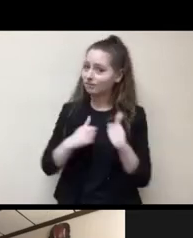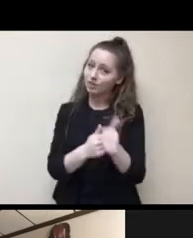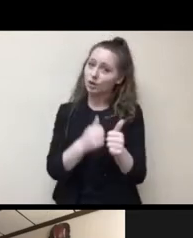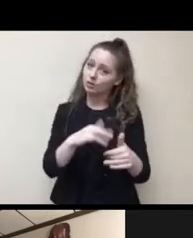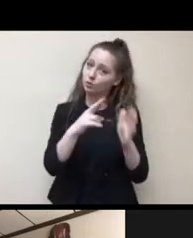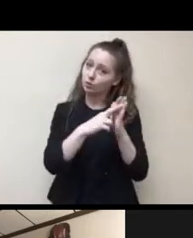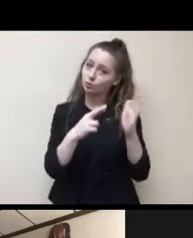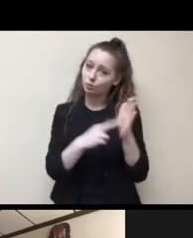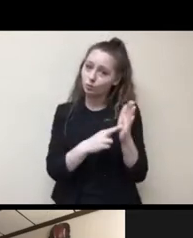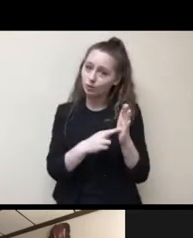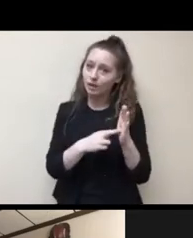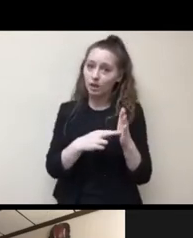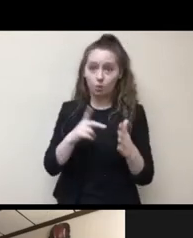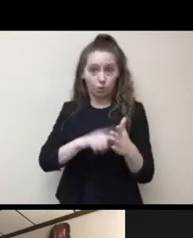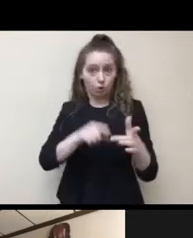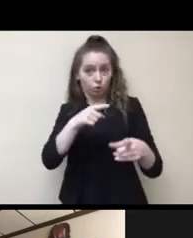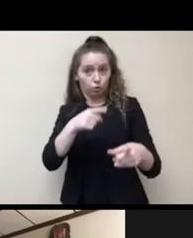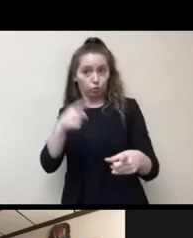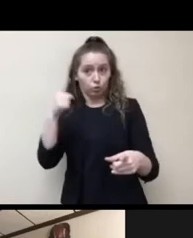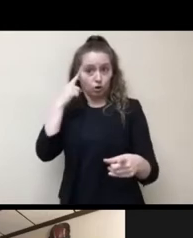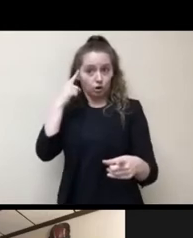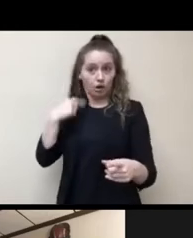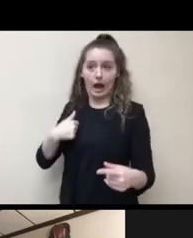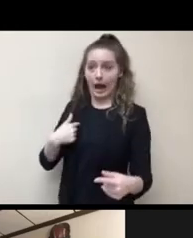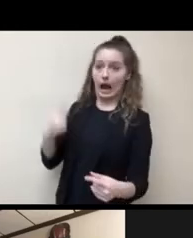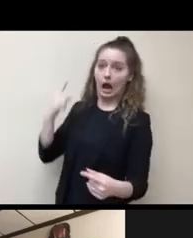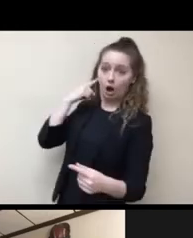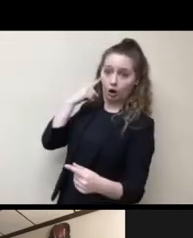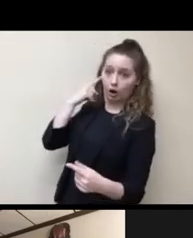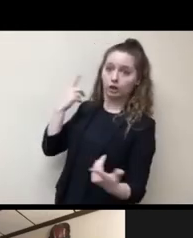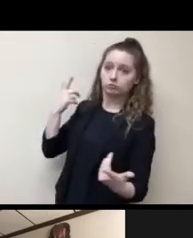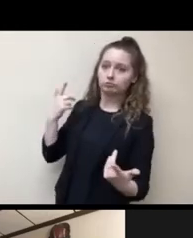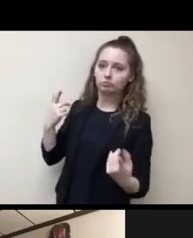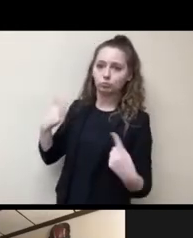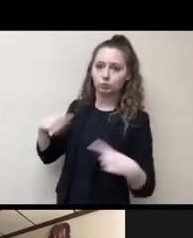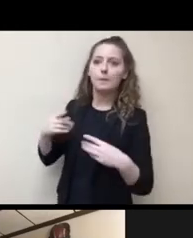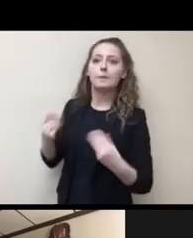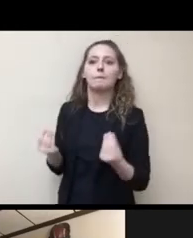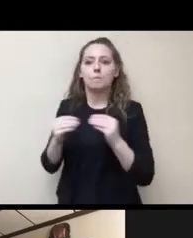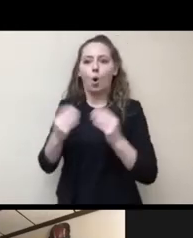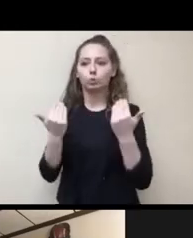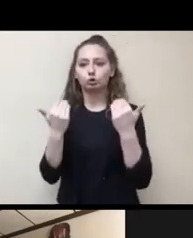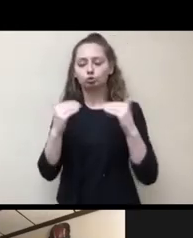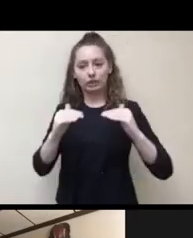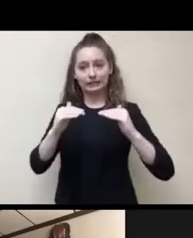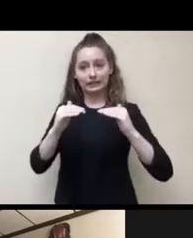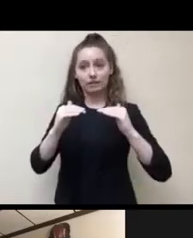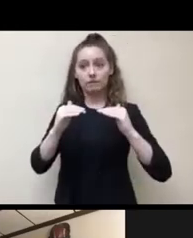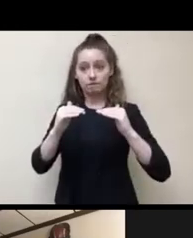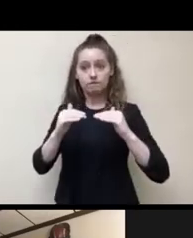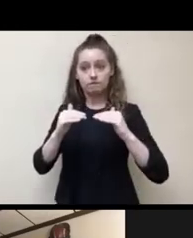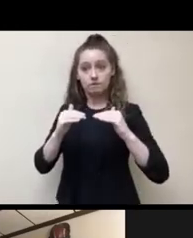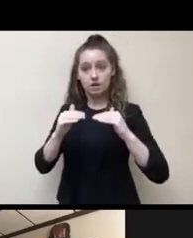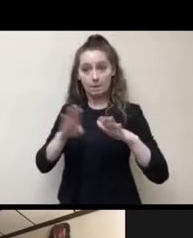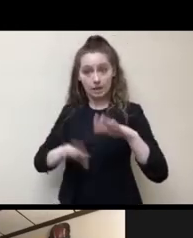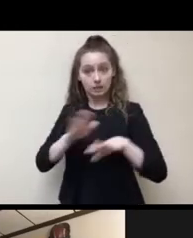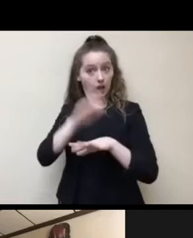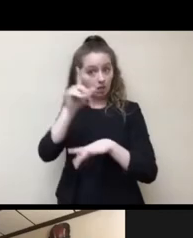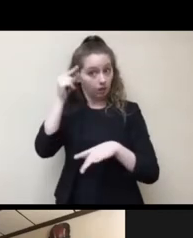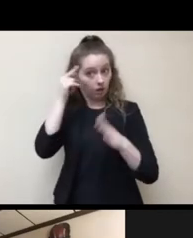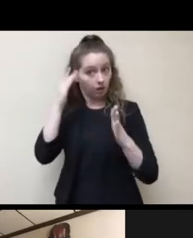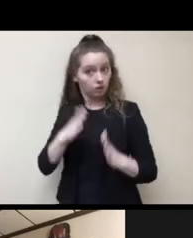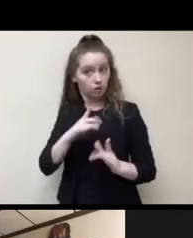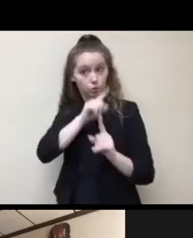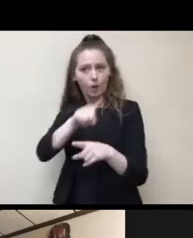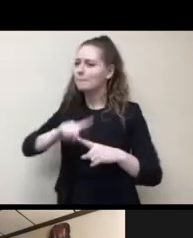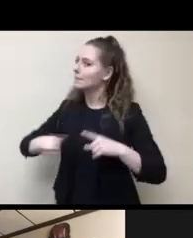and what I've heard is that we can be more restrictive based upon the governor's order, but we can't be